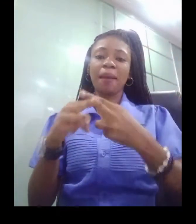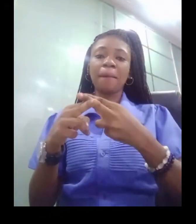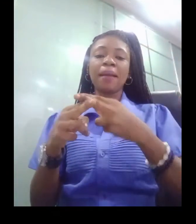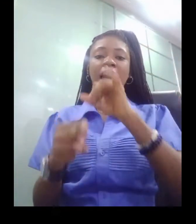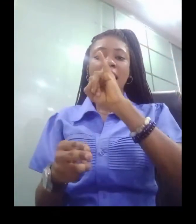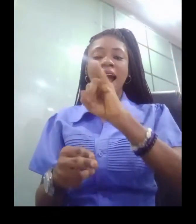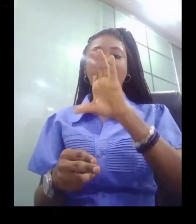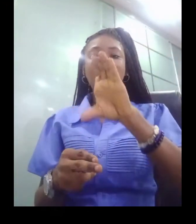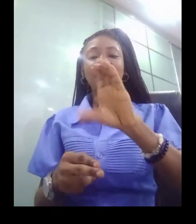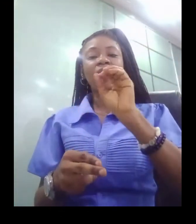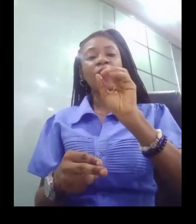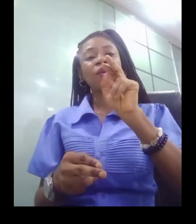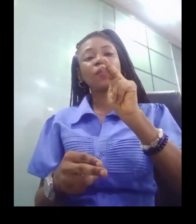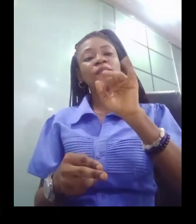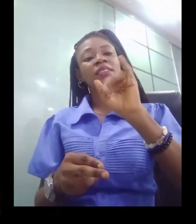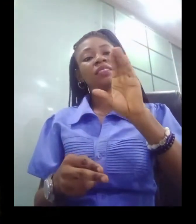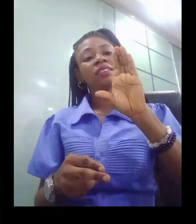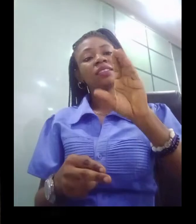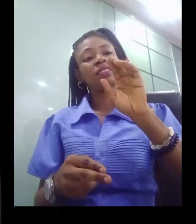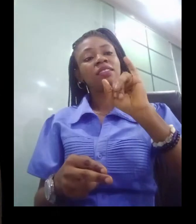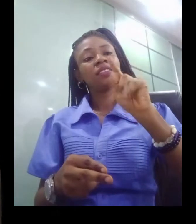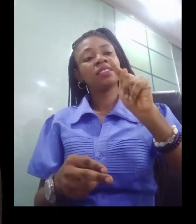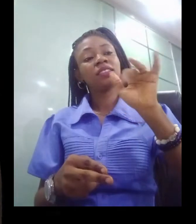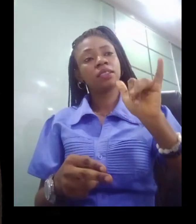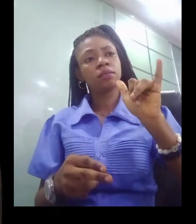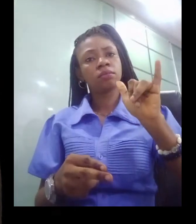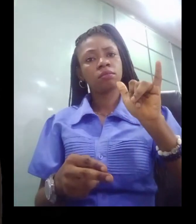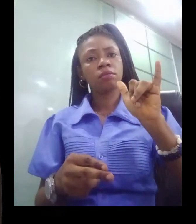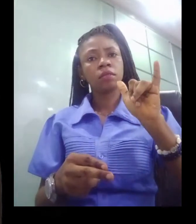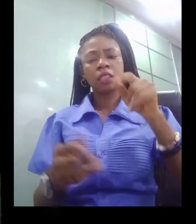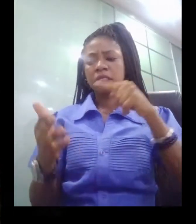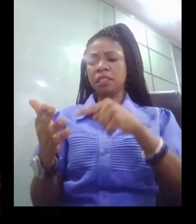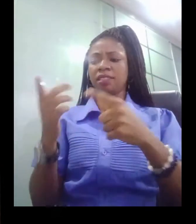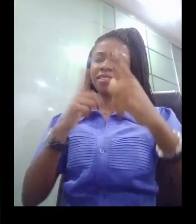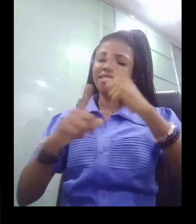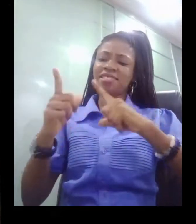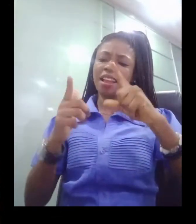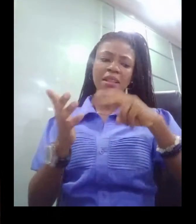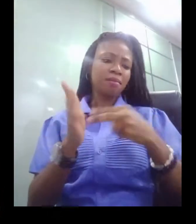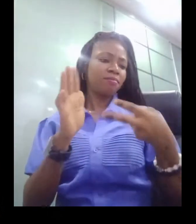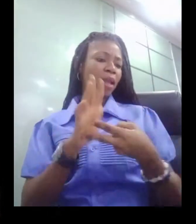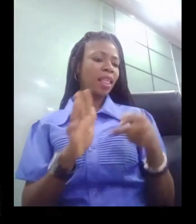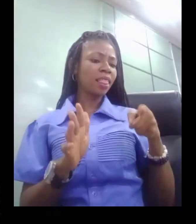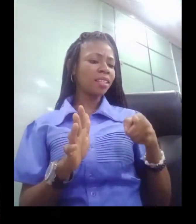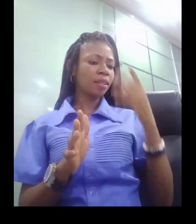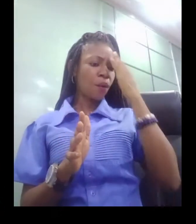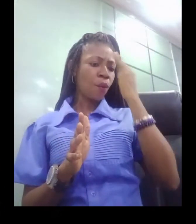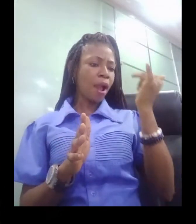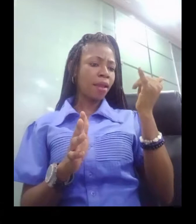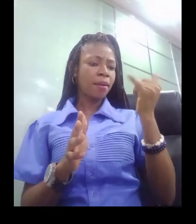Does this that is signed mean this? Yes. Why? Because that's how it